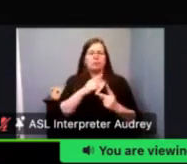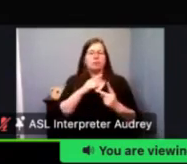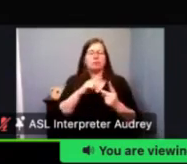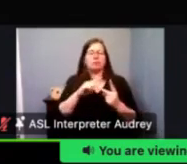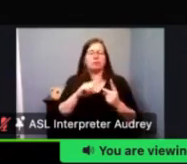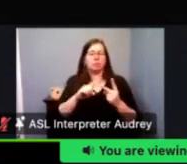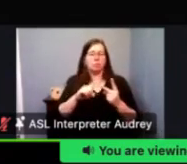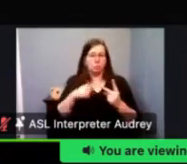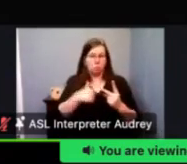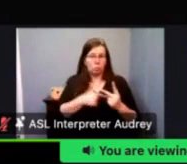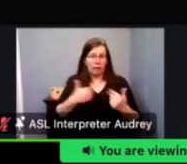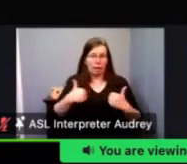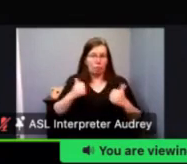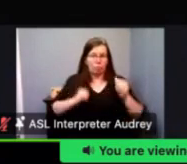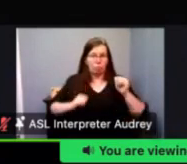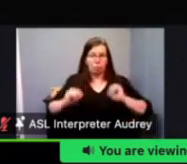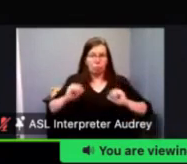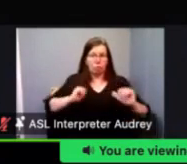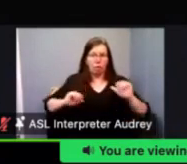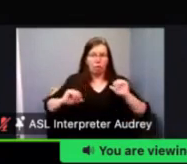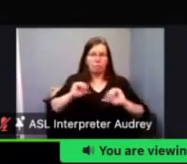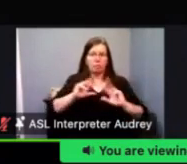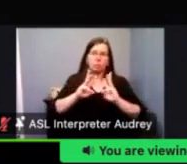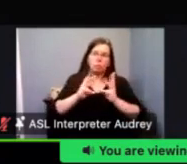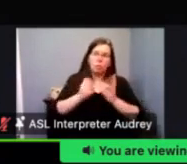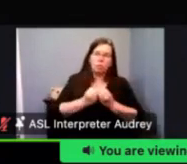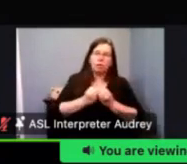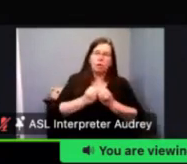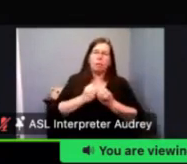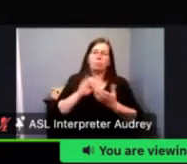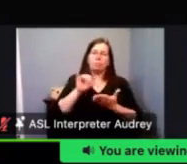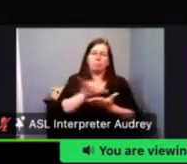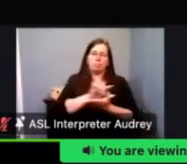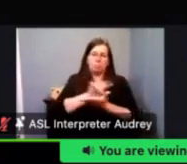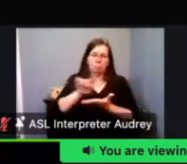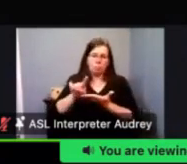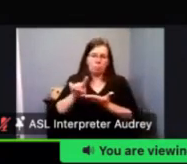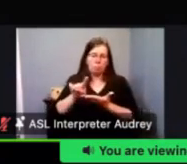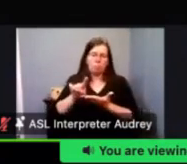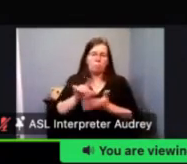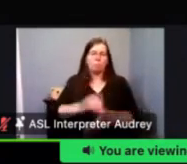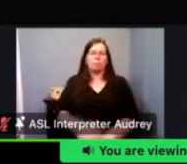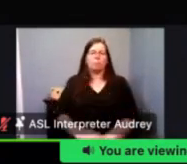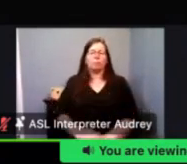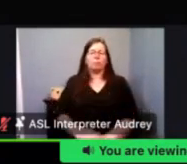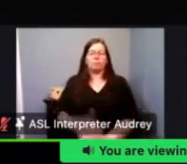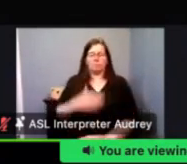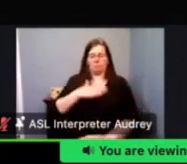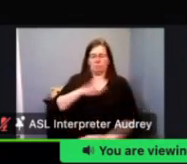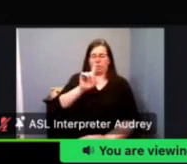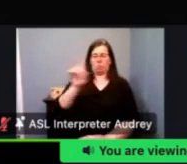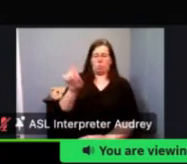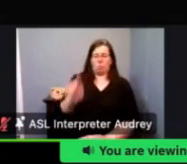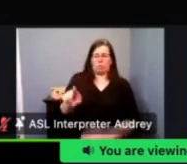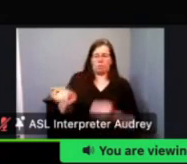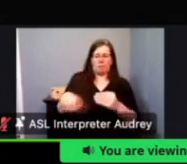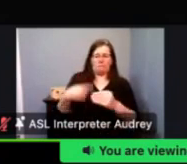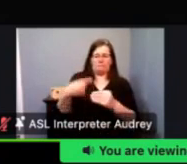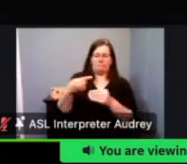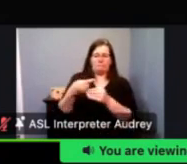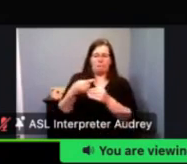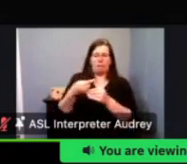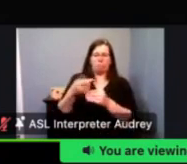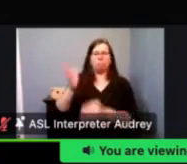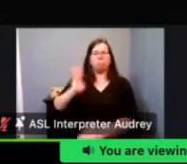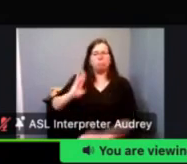we are doing performances and workshops throughout the week. And my question is around, in